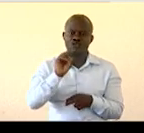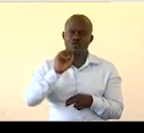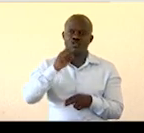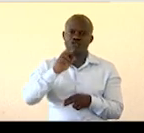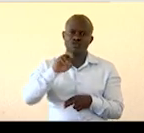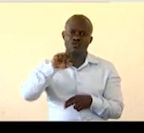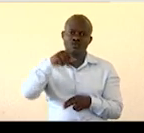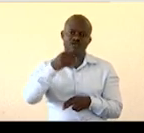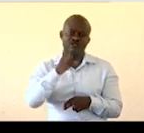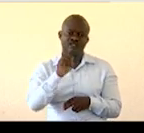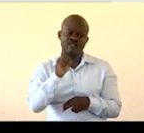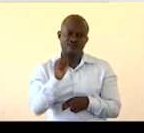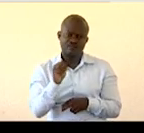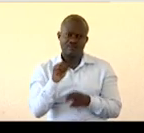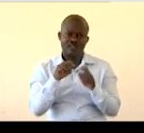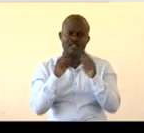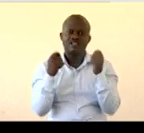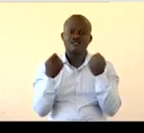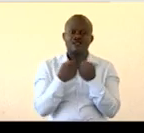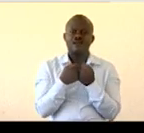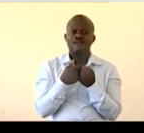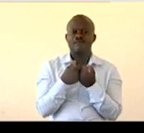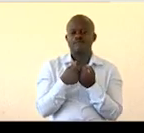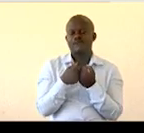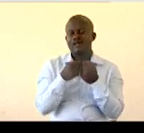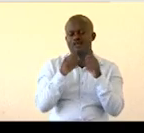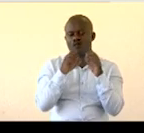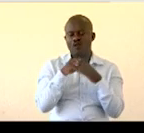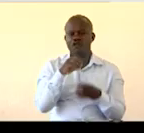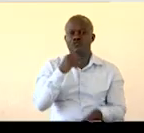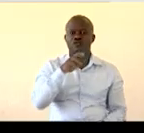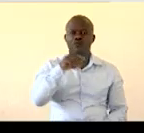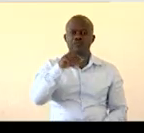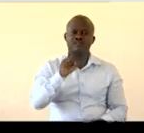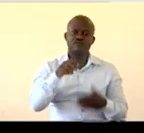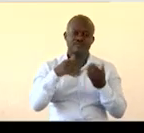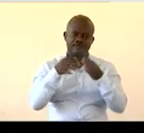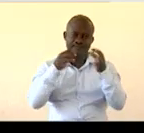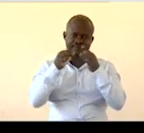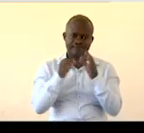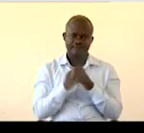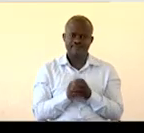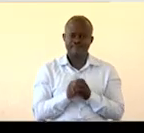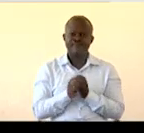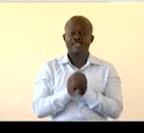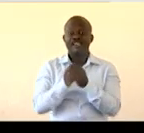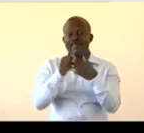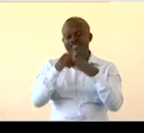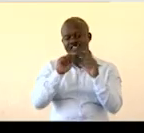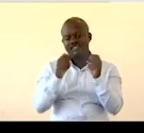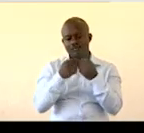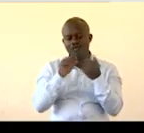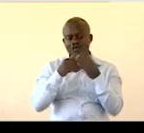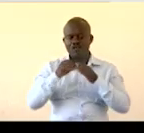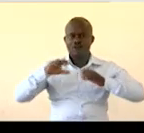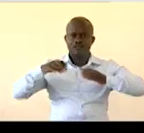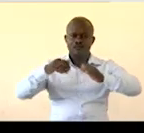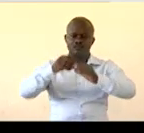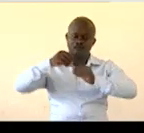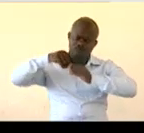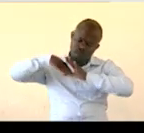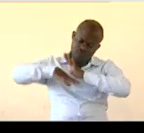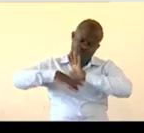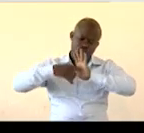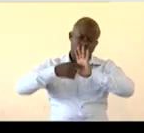hydrotropism, the third type of tropism we have talked about. In this type of movement, roots show